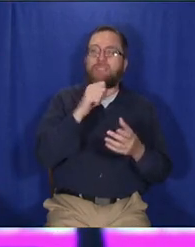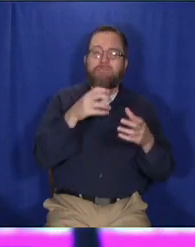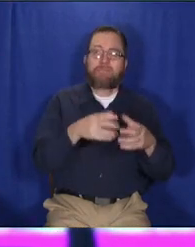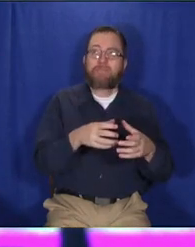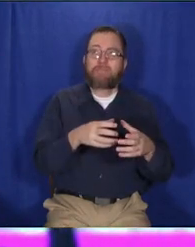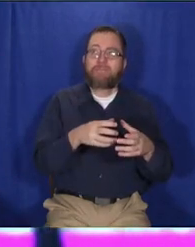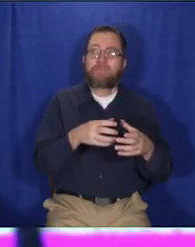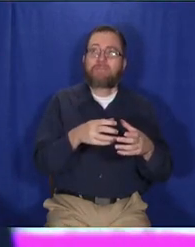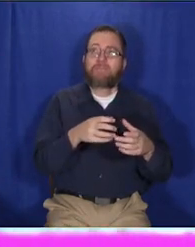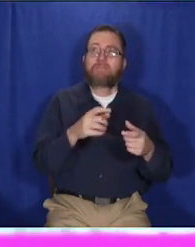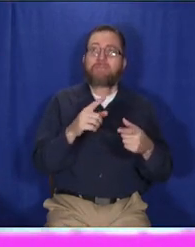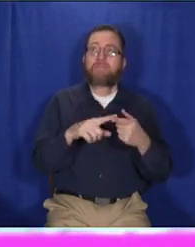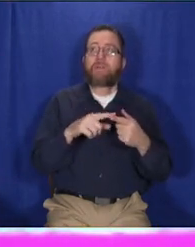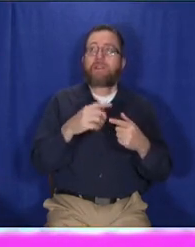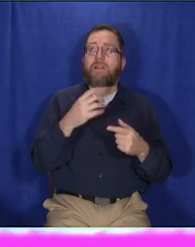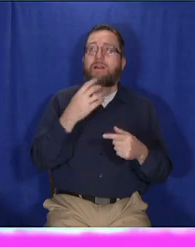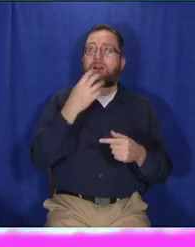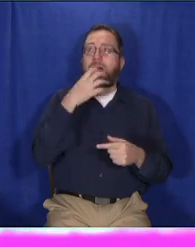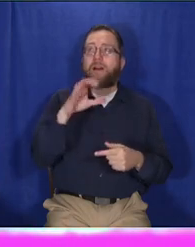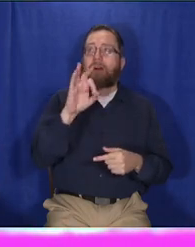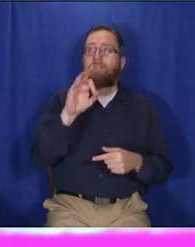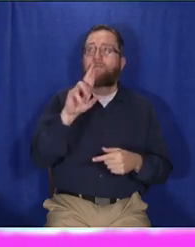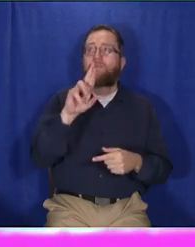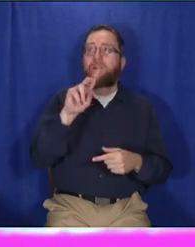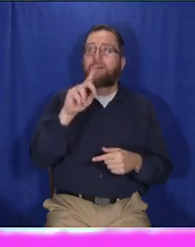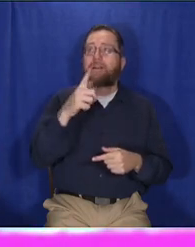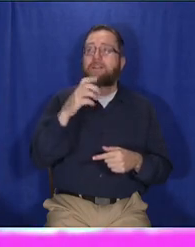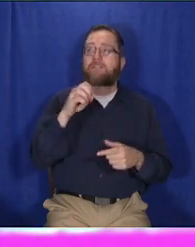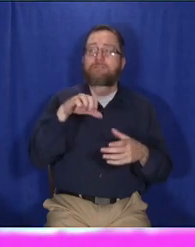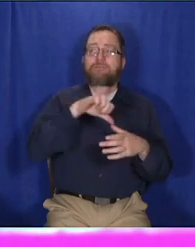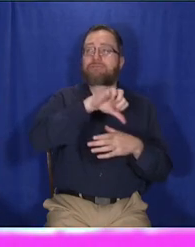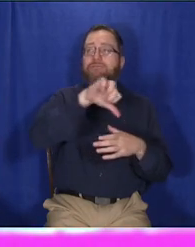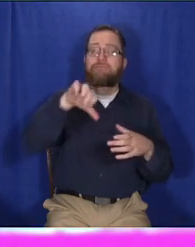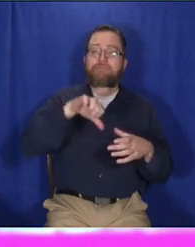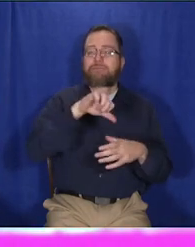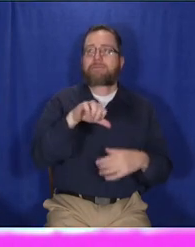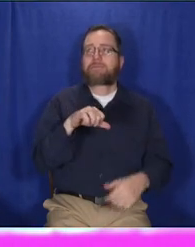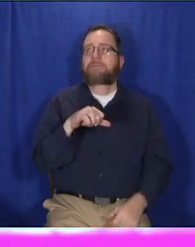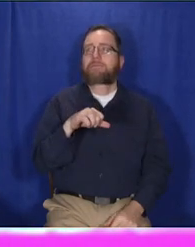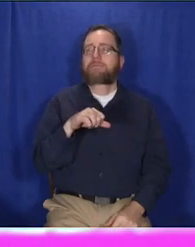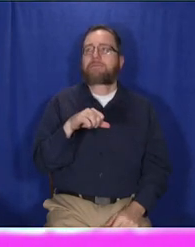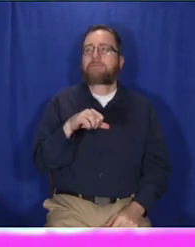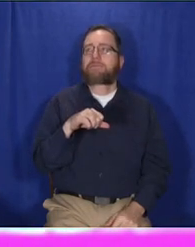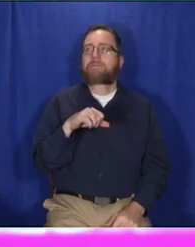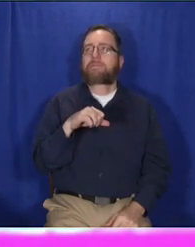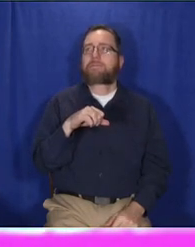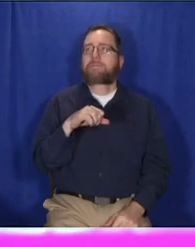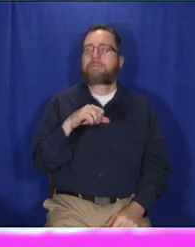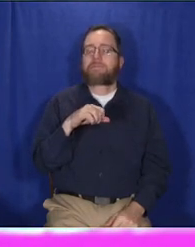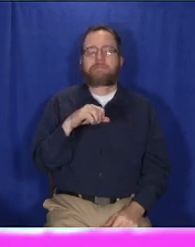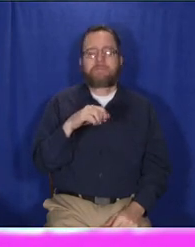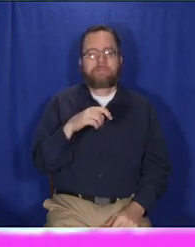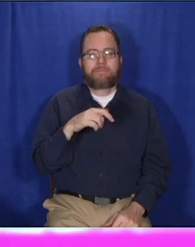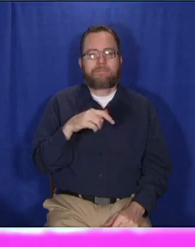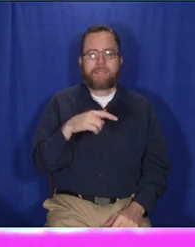Like, we going all the way in. They know when I say I have a treat, I don't have to get into all the specifics. The fact that